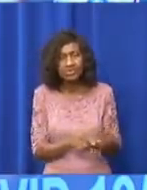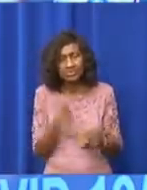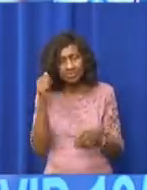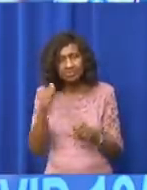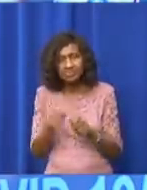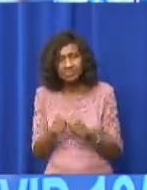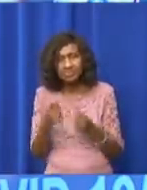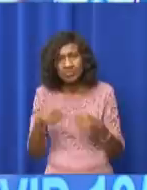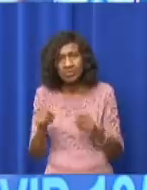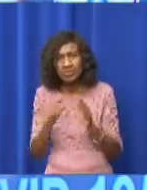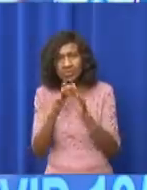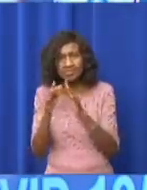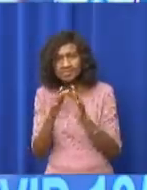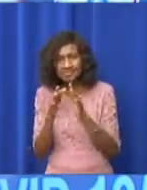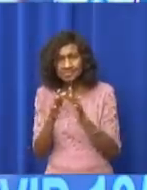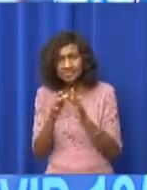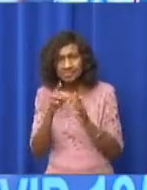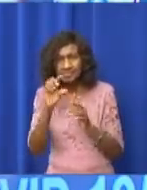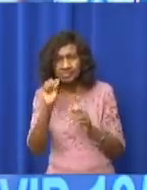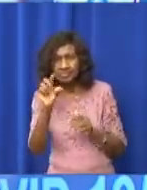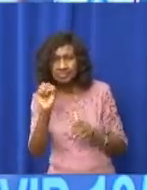to go online to